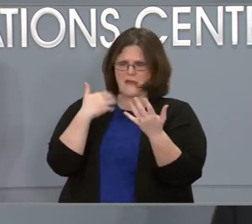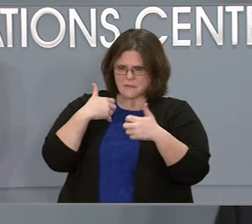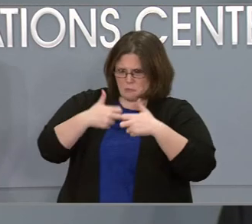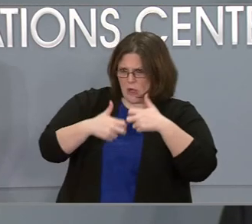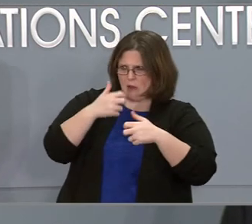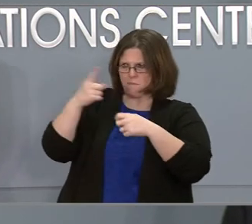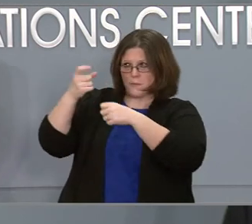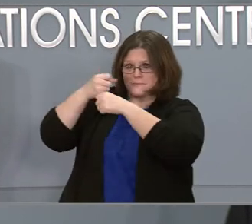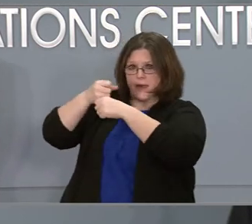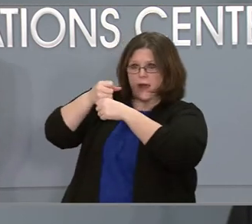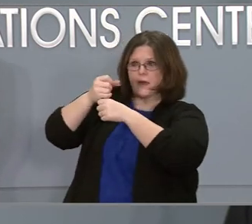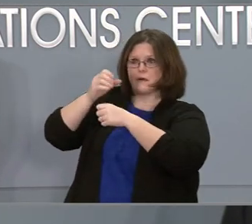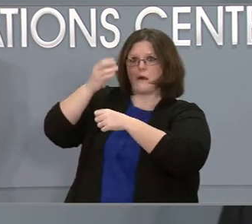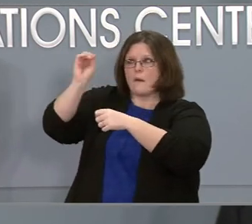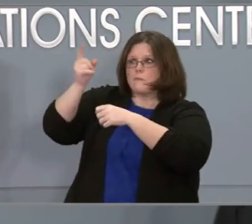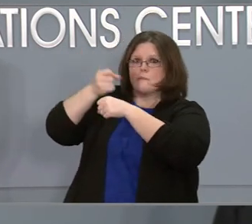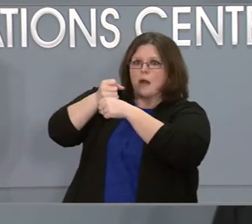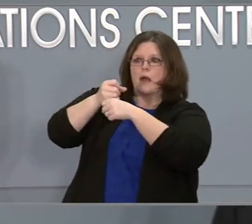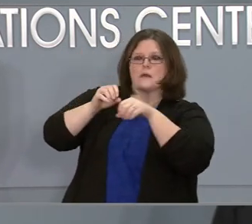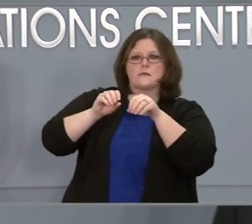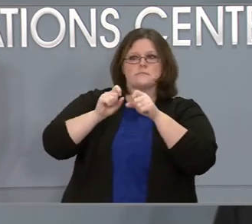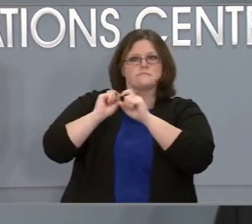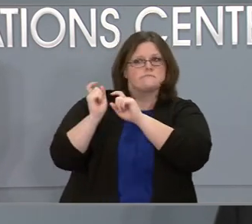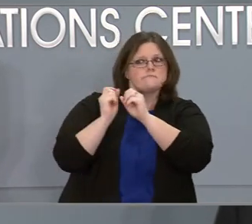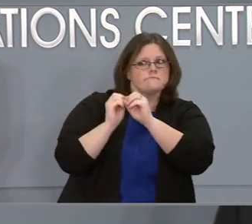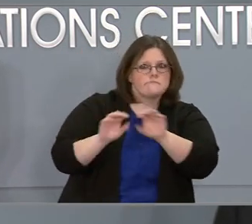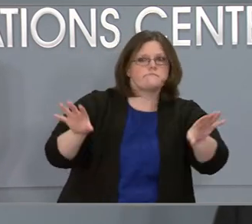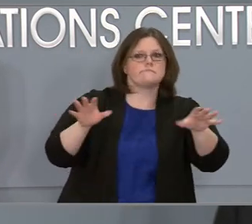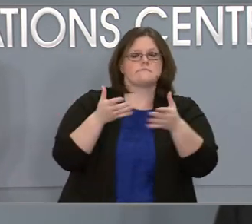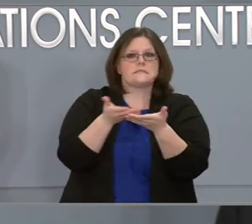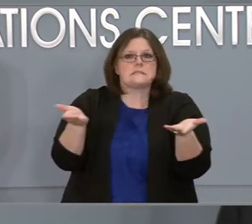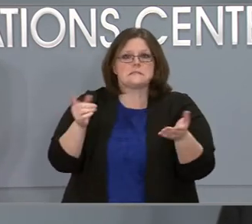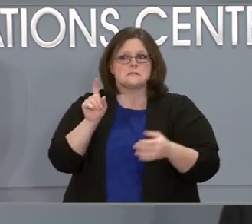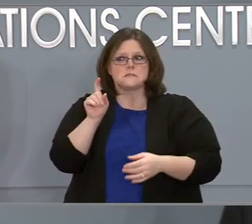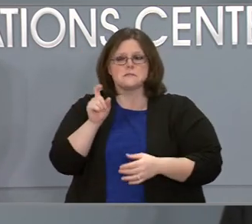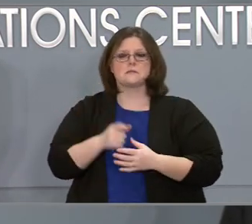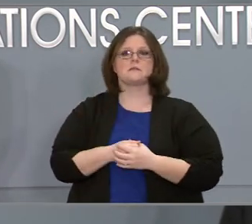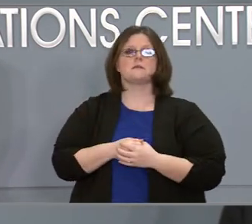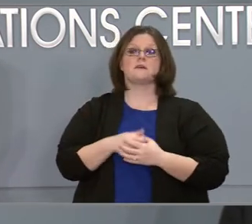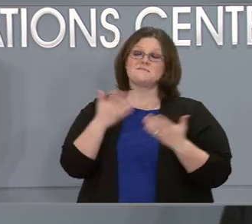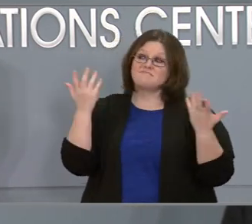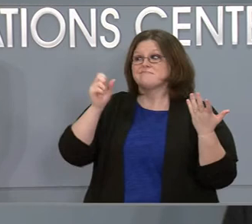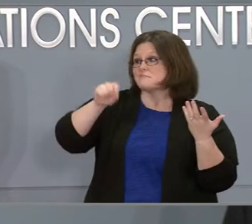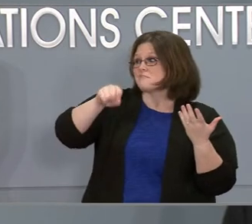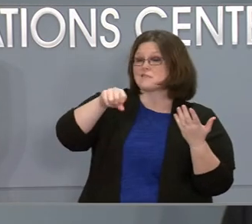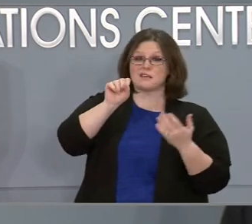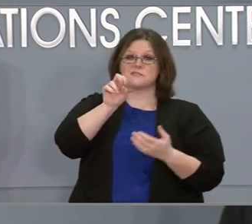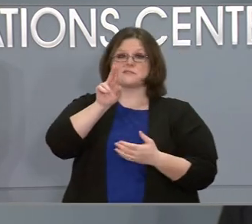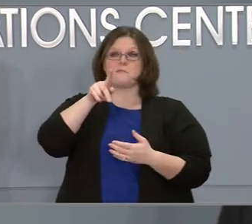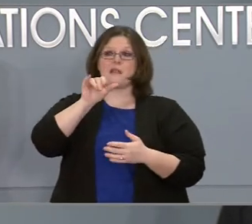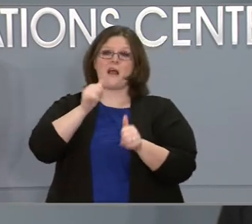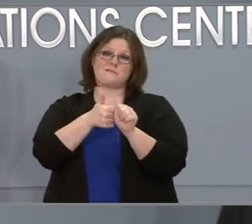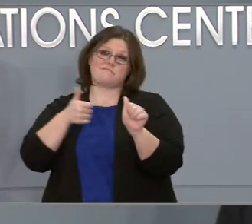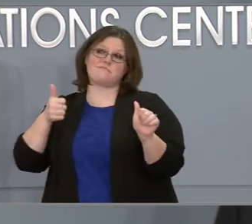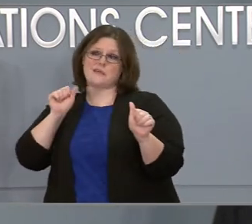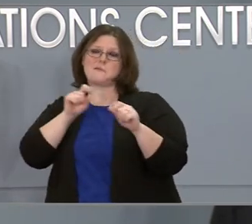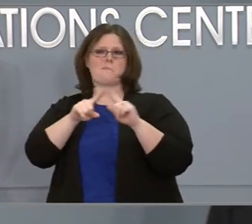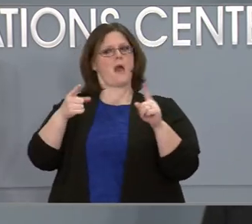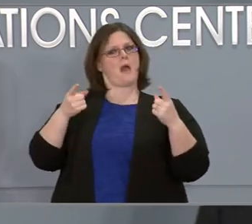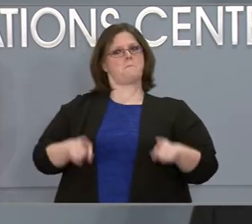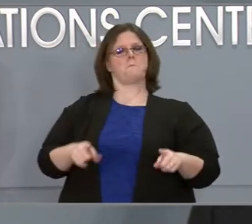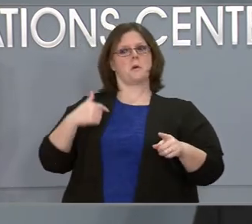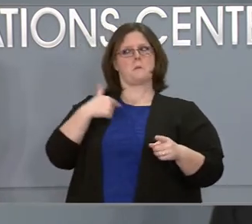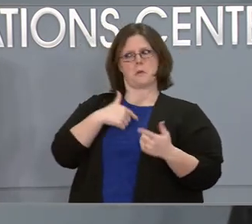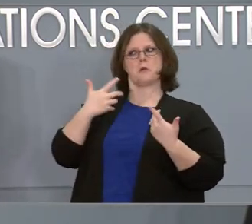any supply chain issues that we've been seeing? So it's been challenging, as everyone's supply issues are there. But for us, it's been really good. We've gotten most